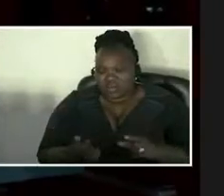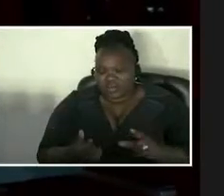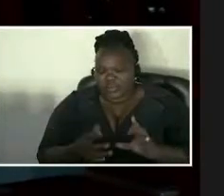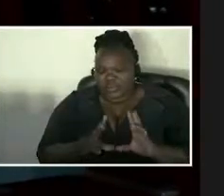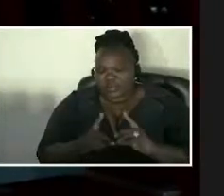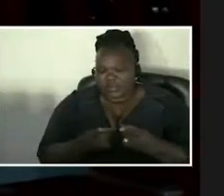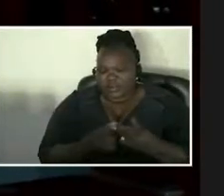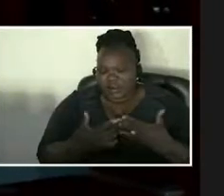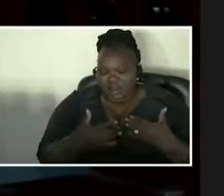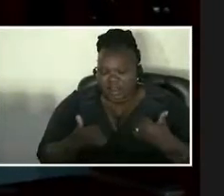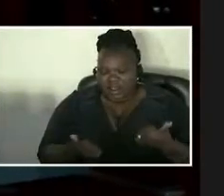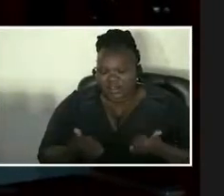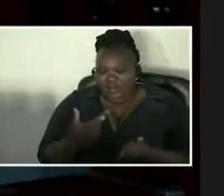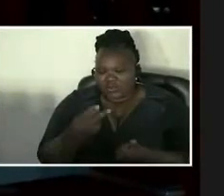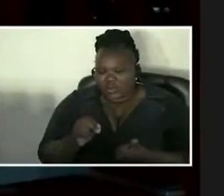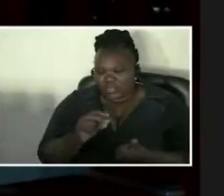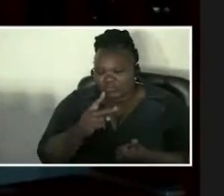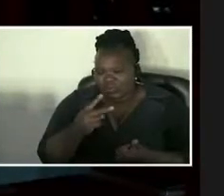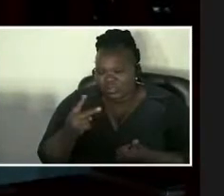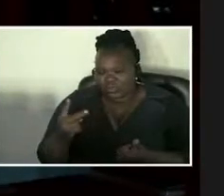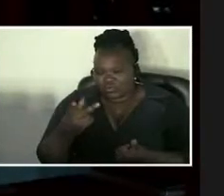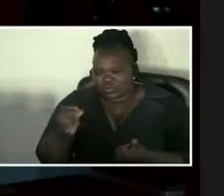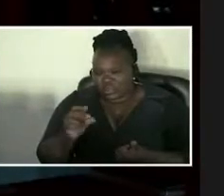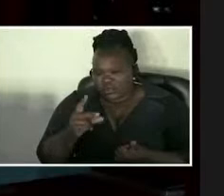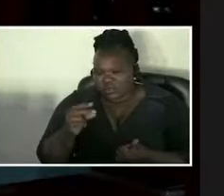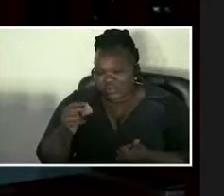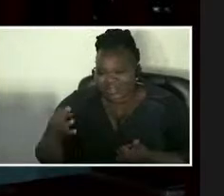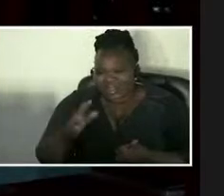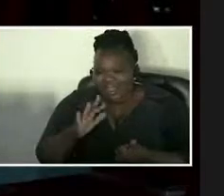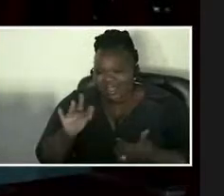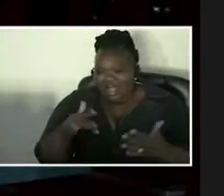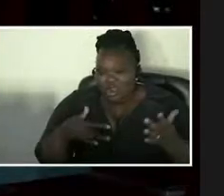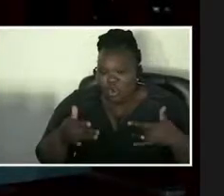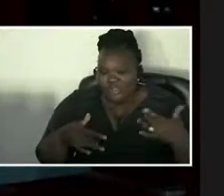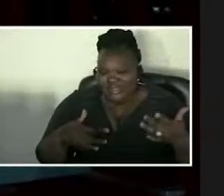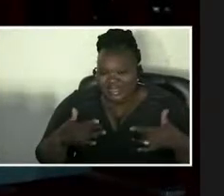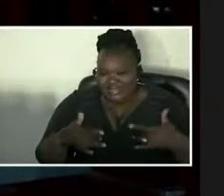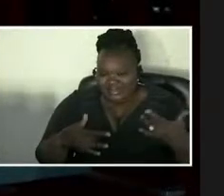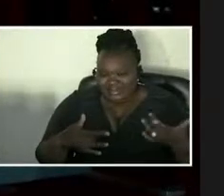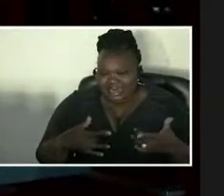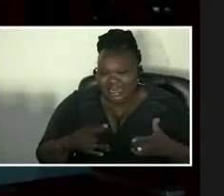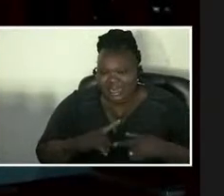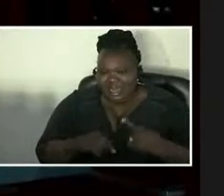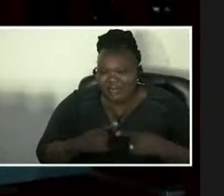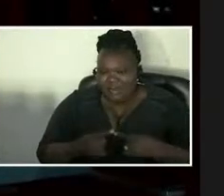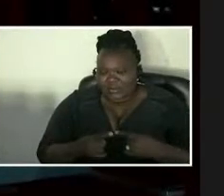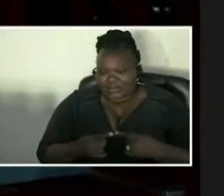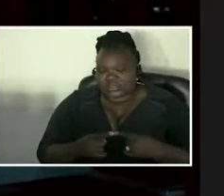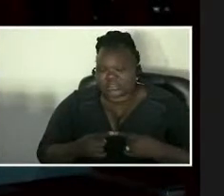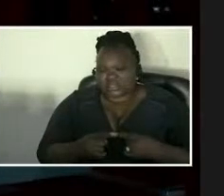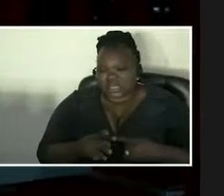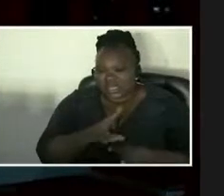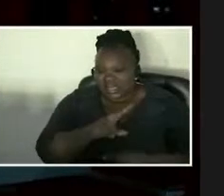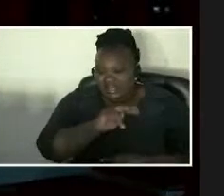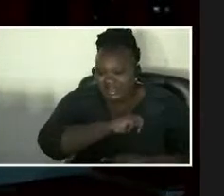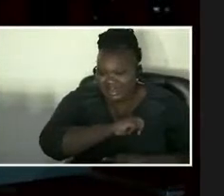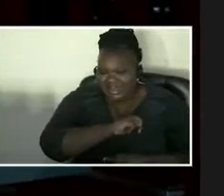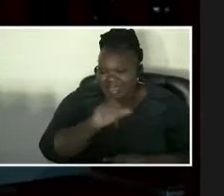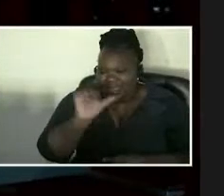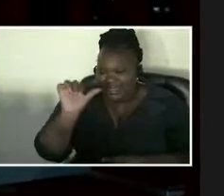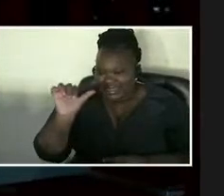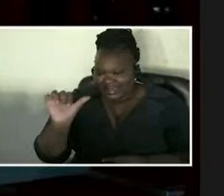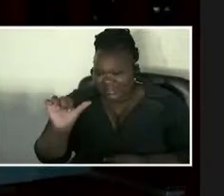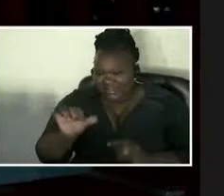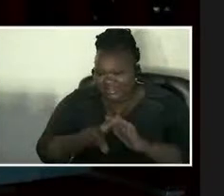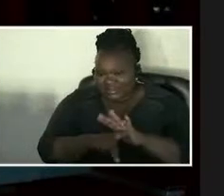2022-2023 financial year but you are concerned about are concerned that six quarter church districts have won